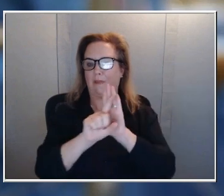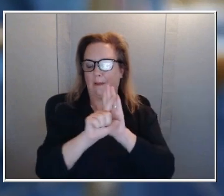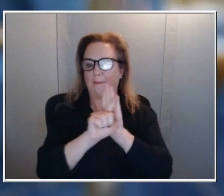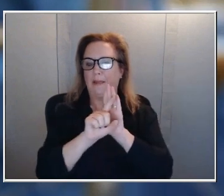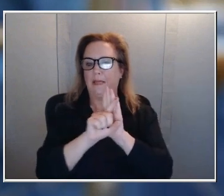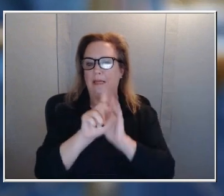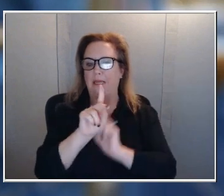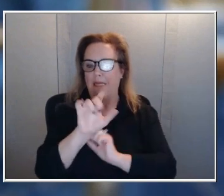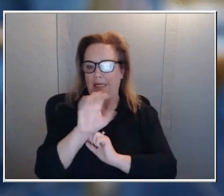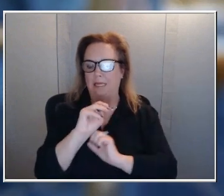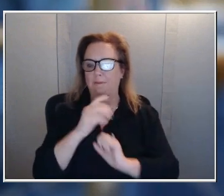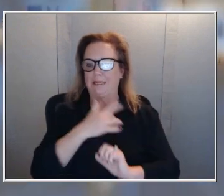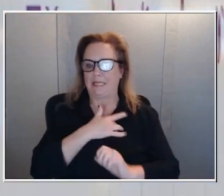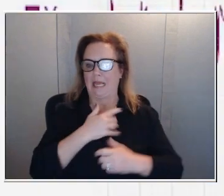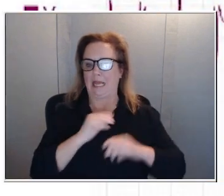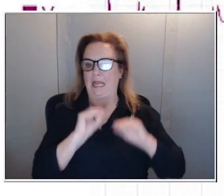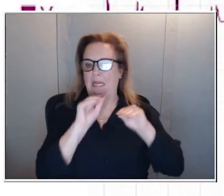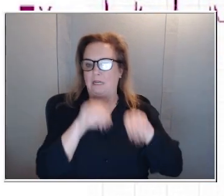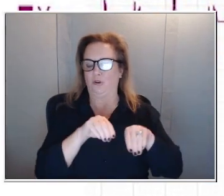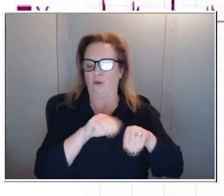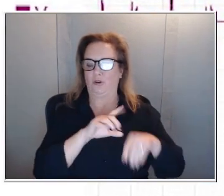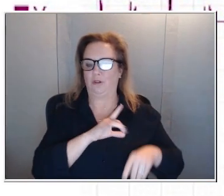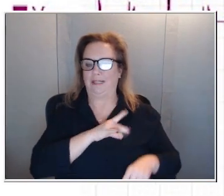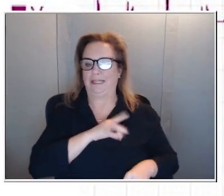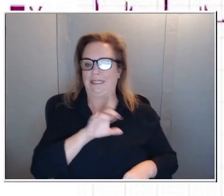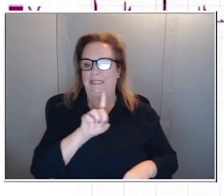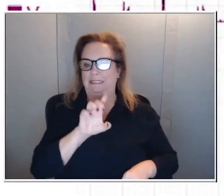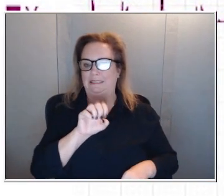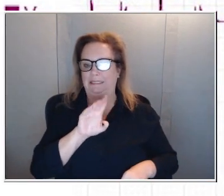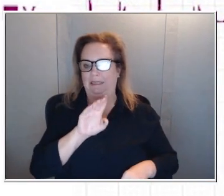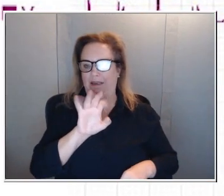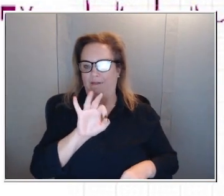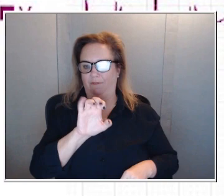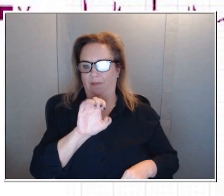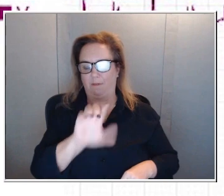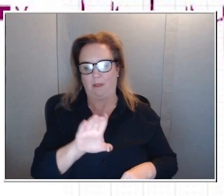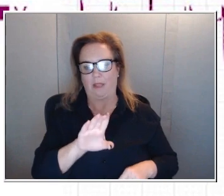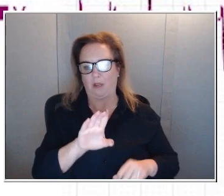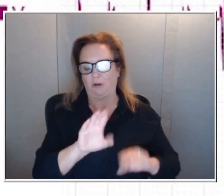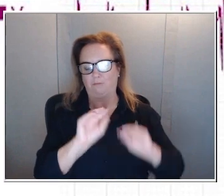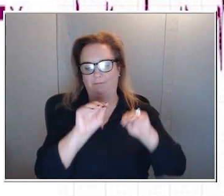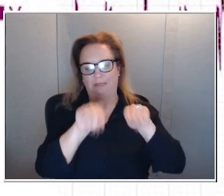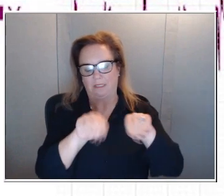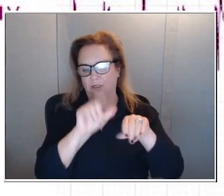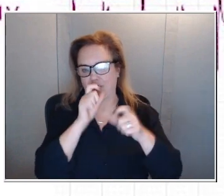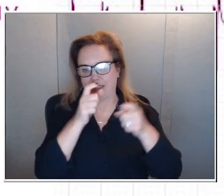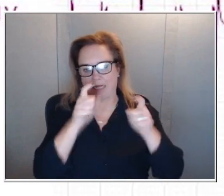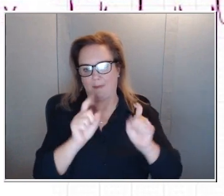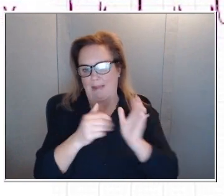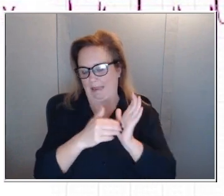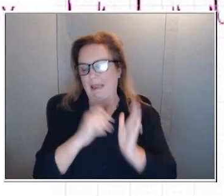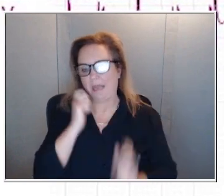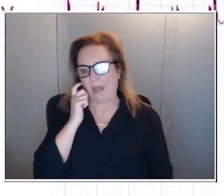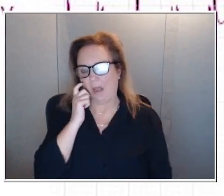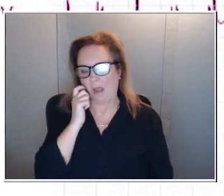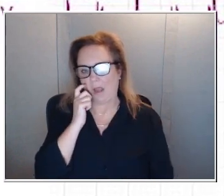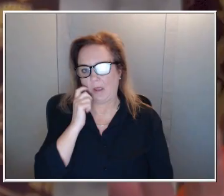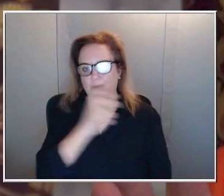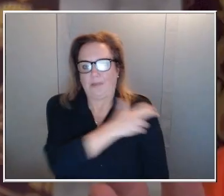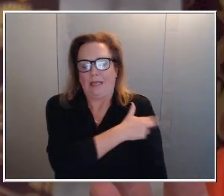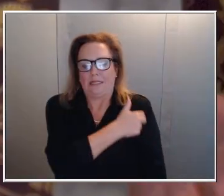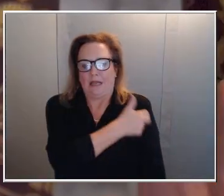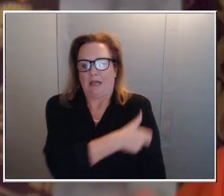since had an internal defibrillator put in to make sure this doesn't happen again. I know it's a hospital of